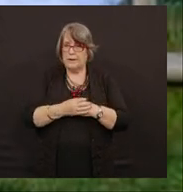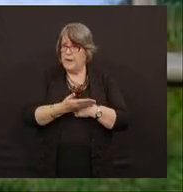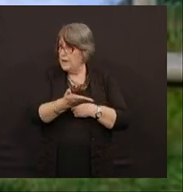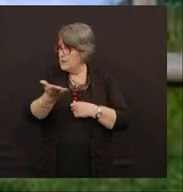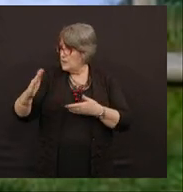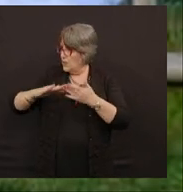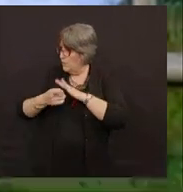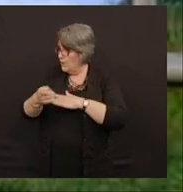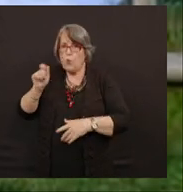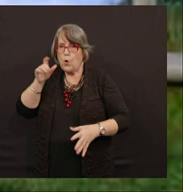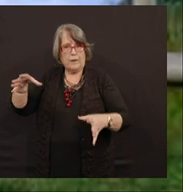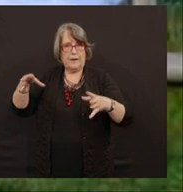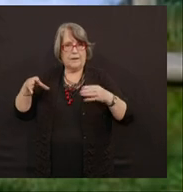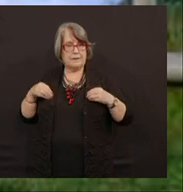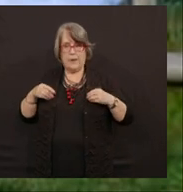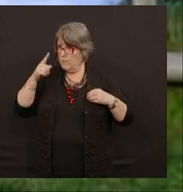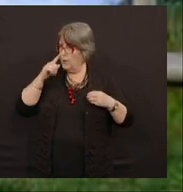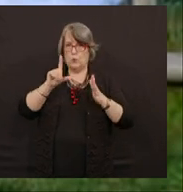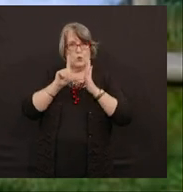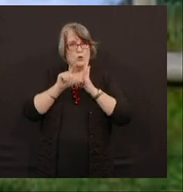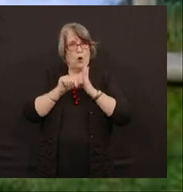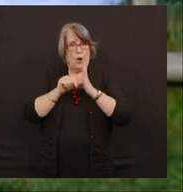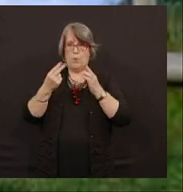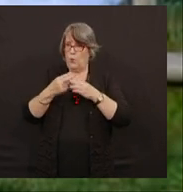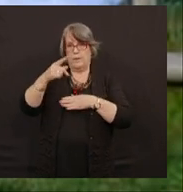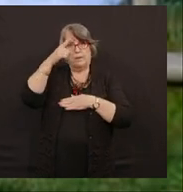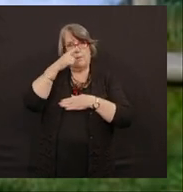it acceptable for people to spend time with the